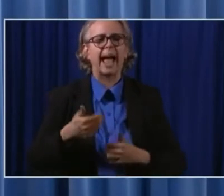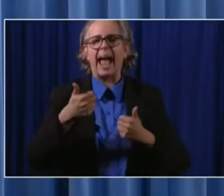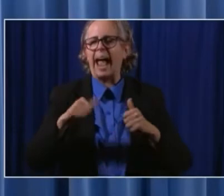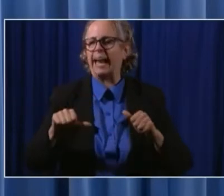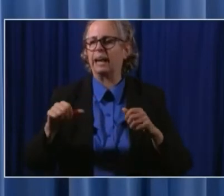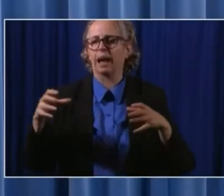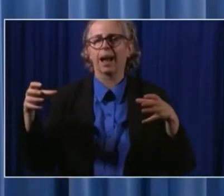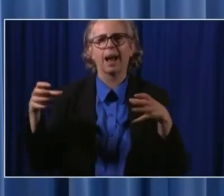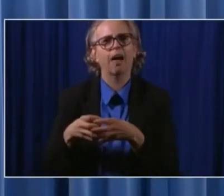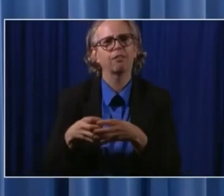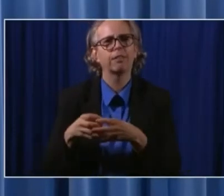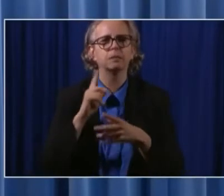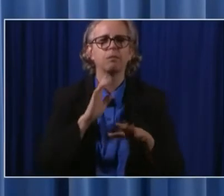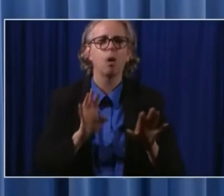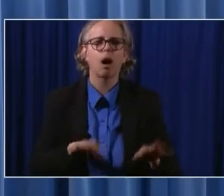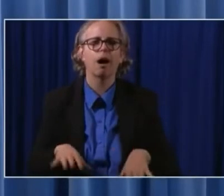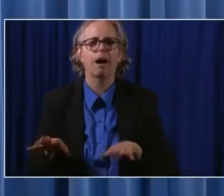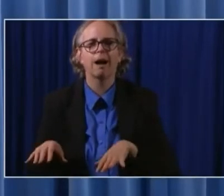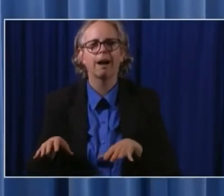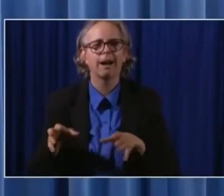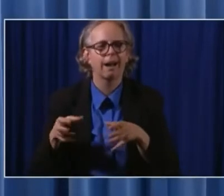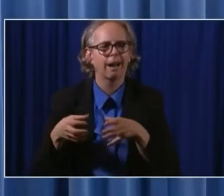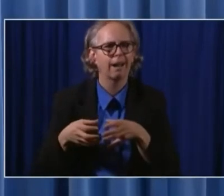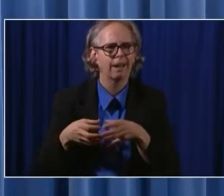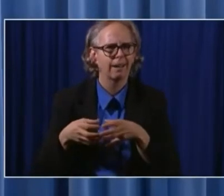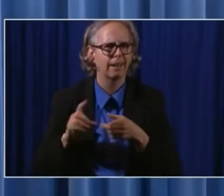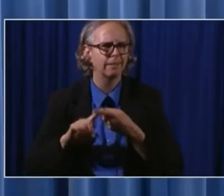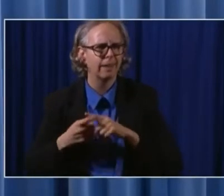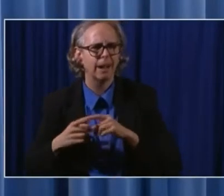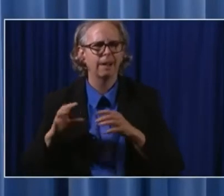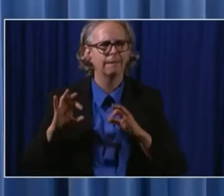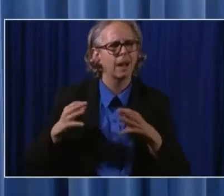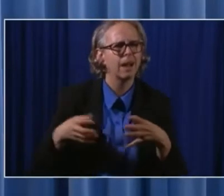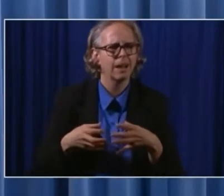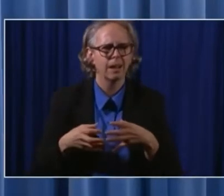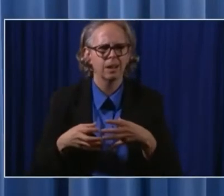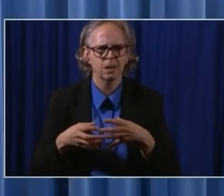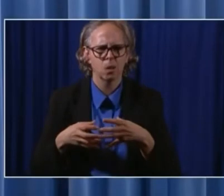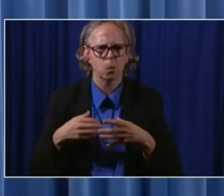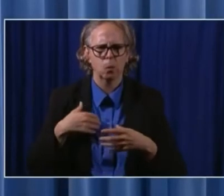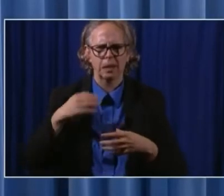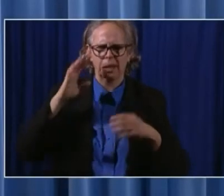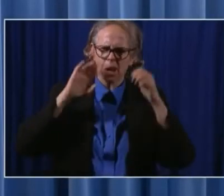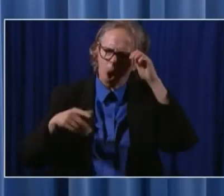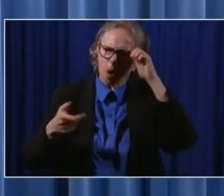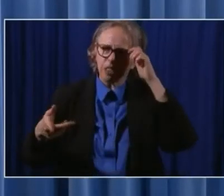general tendency when we're with people that we know, maybe not to be as concerned.